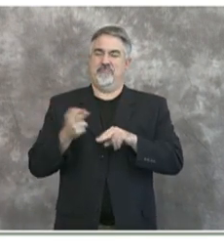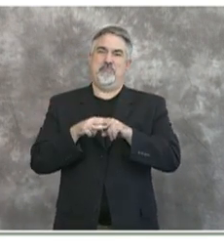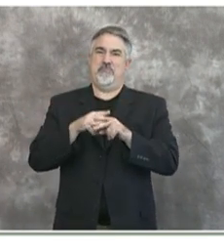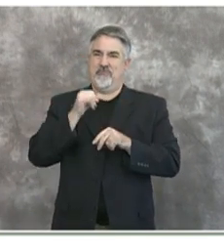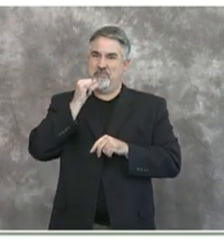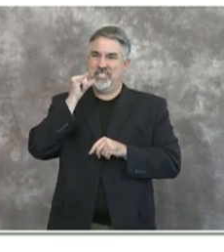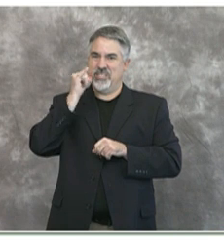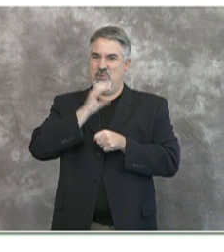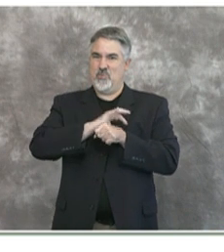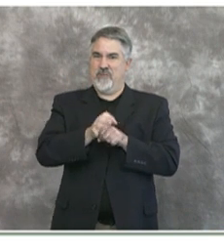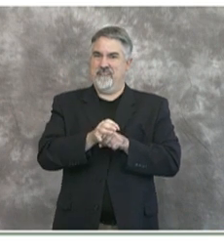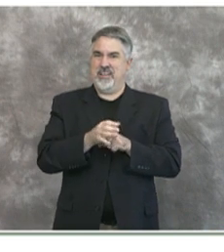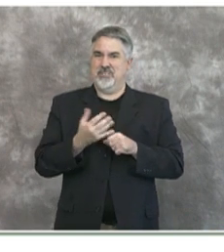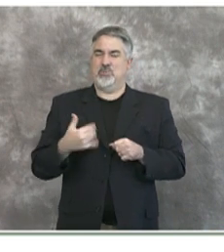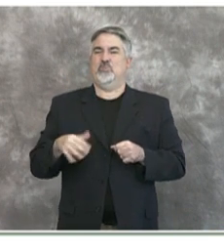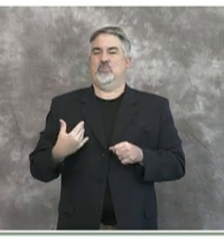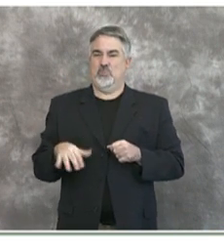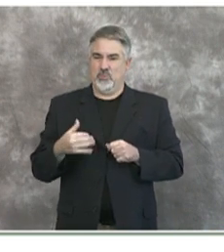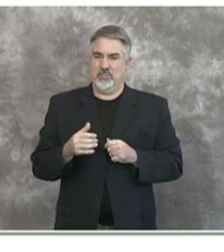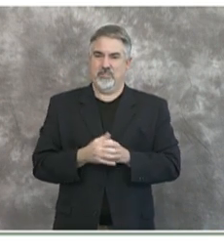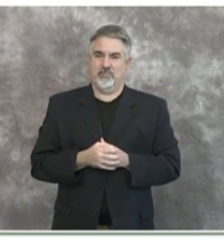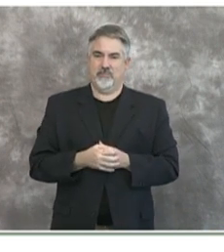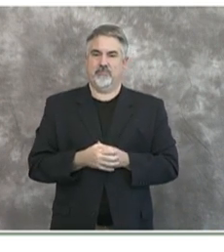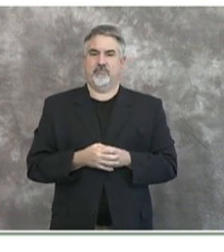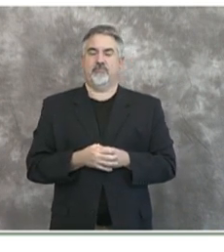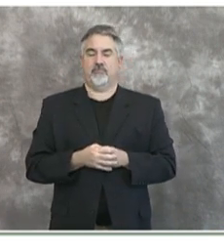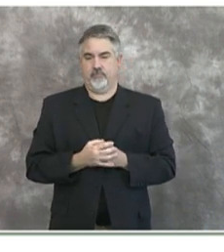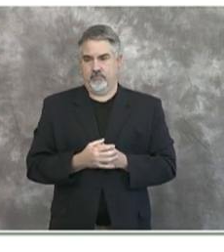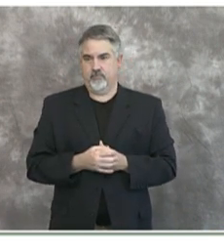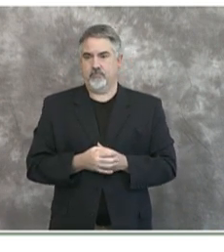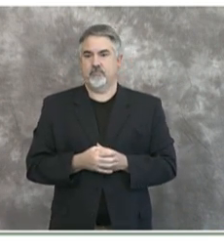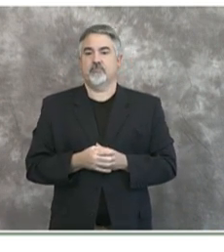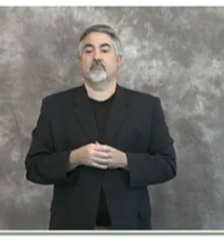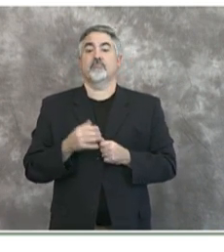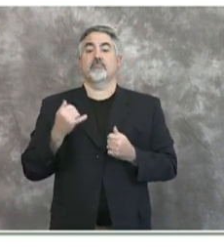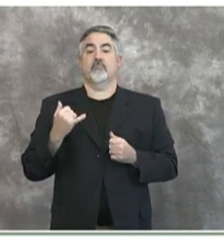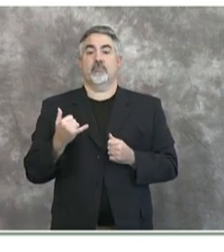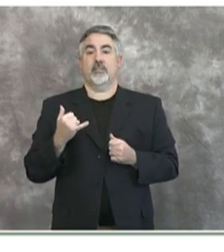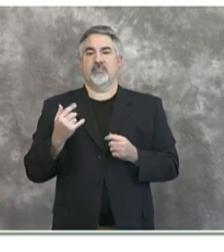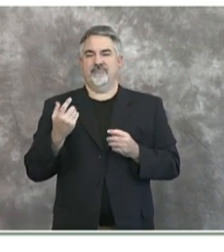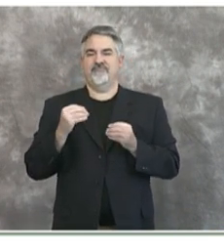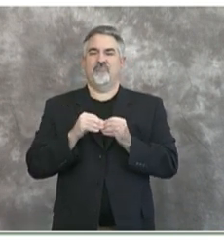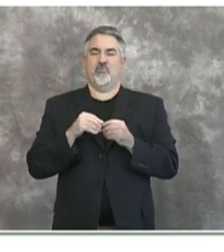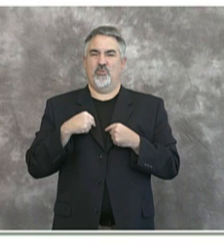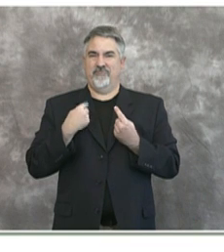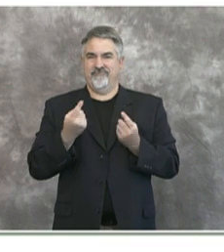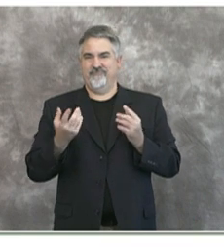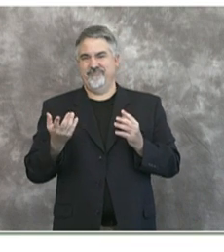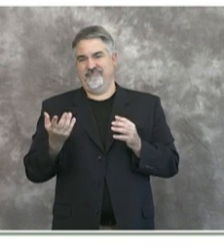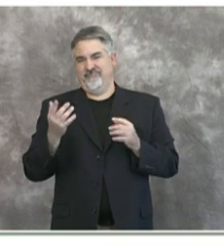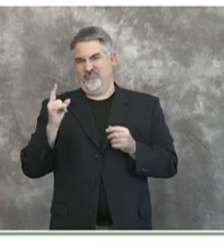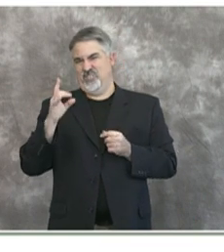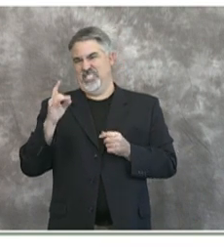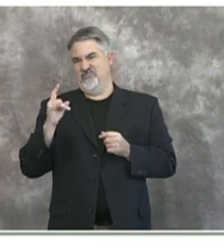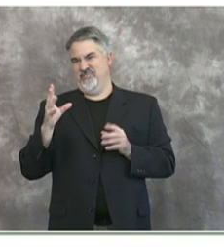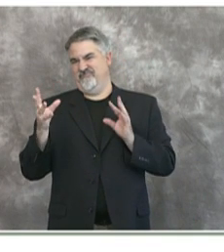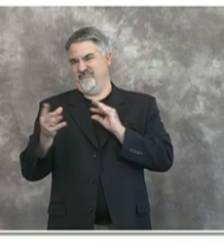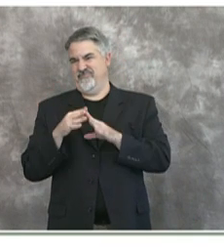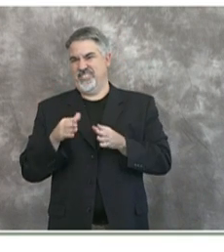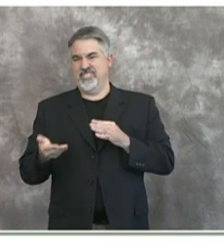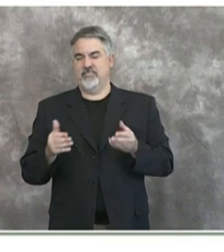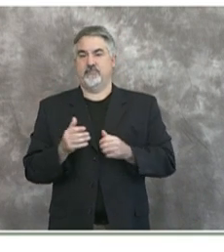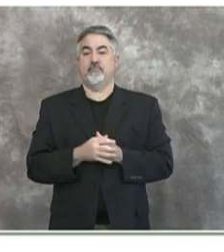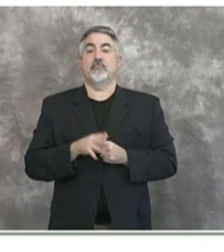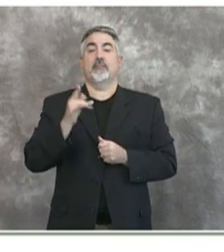includes 100 deaths, which is 4 more than reported yesterday. Of the 9 additional deaths, these include